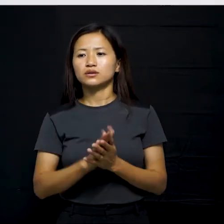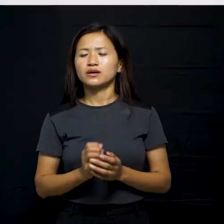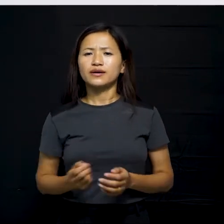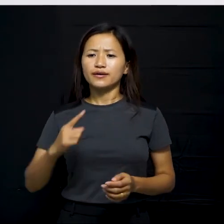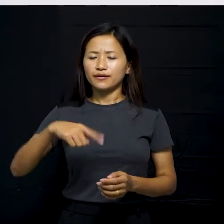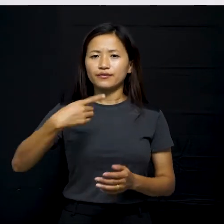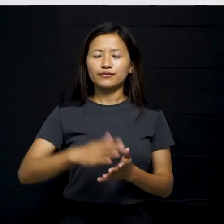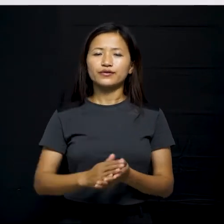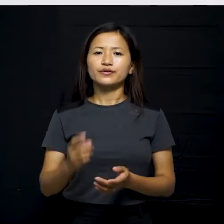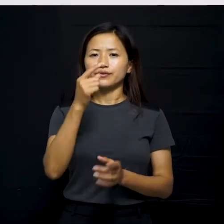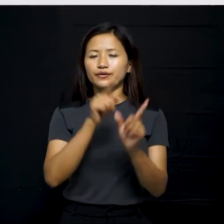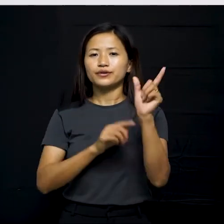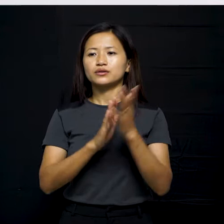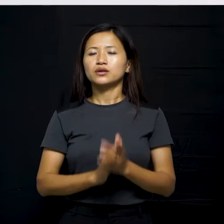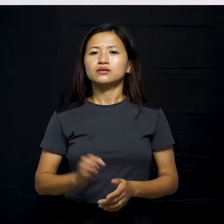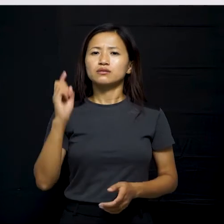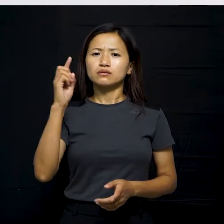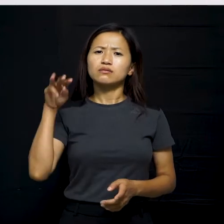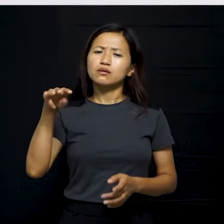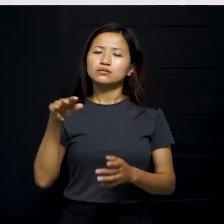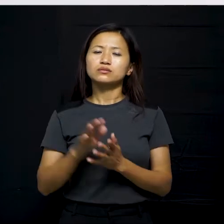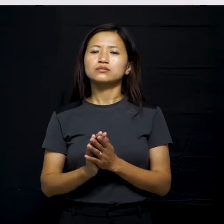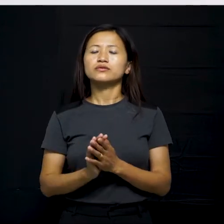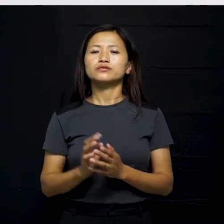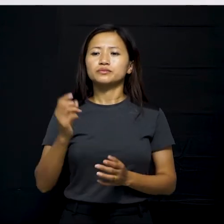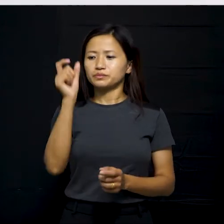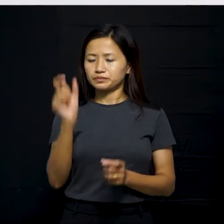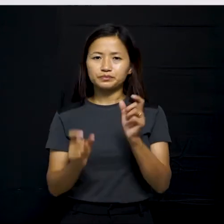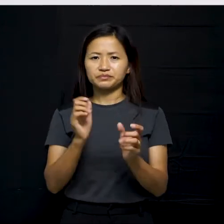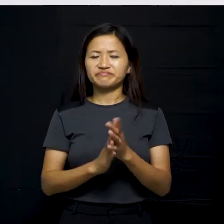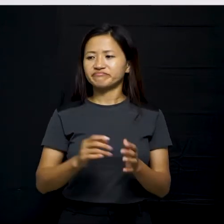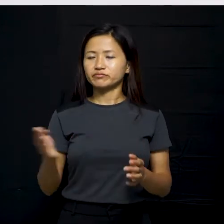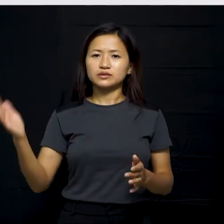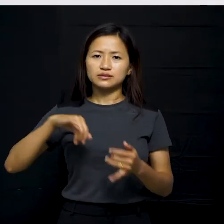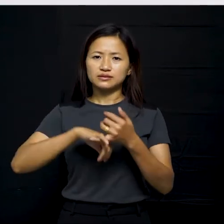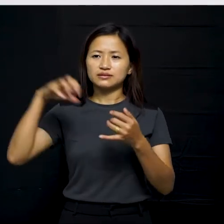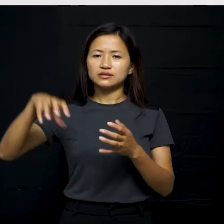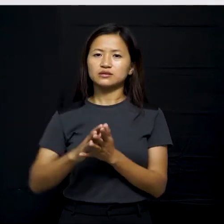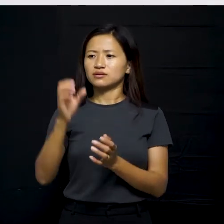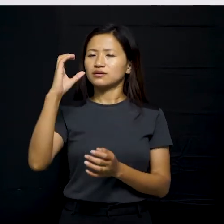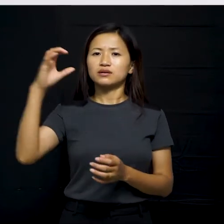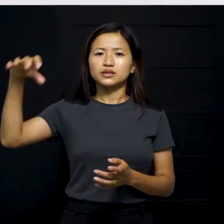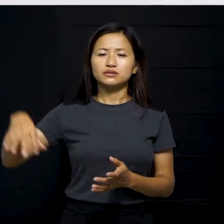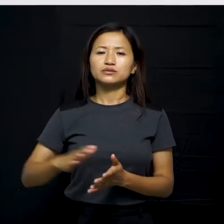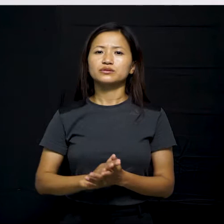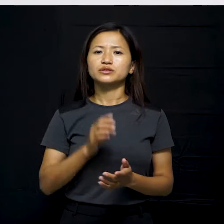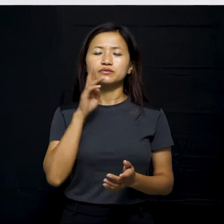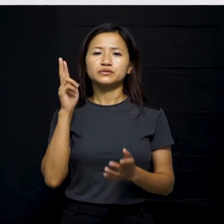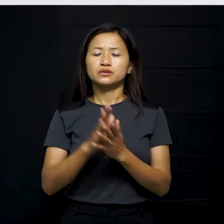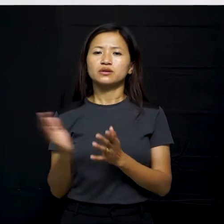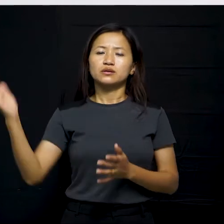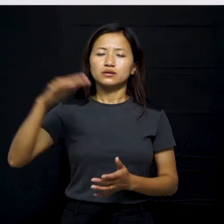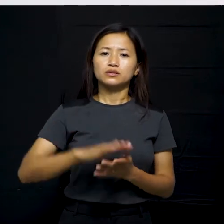thousands of tourists are coming from different states, from different countries, and this Hornbill Festival